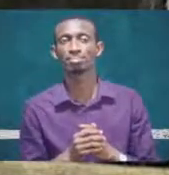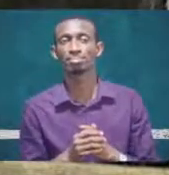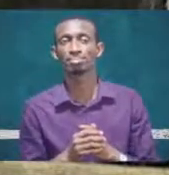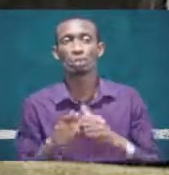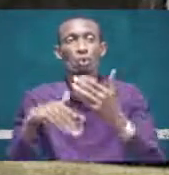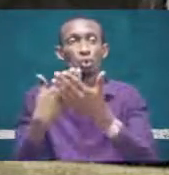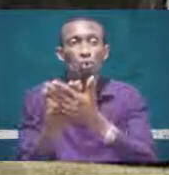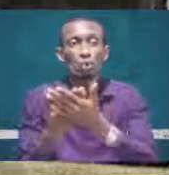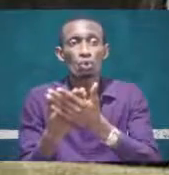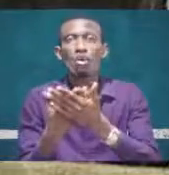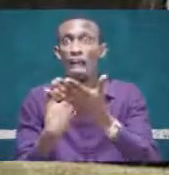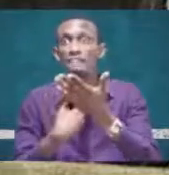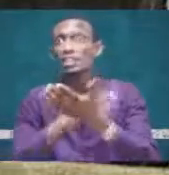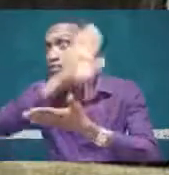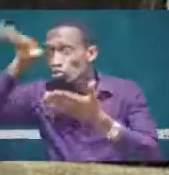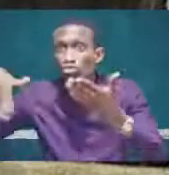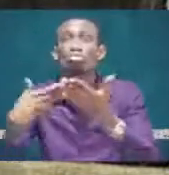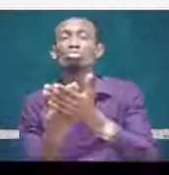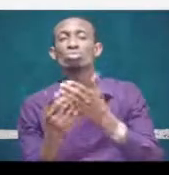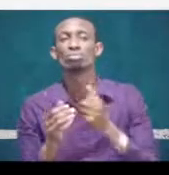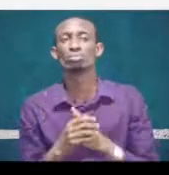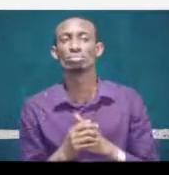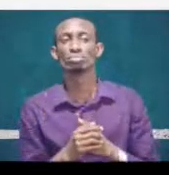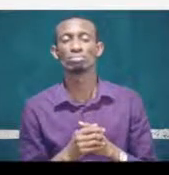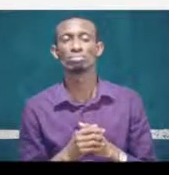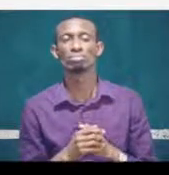until we finally have it all.